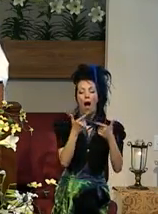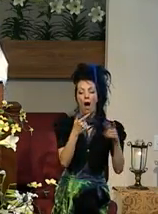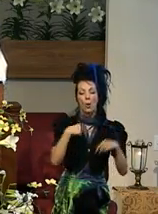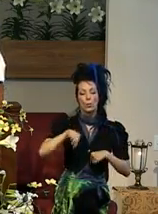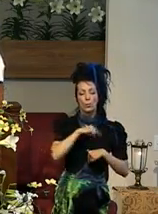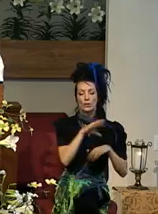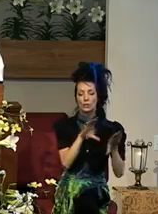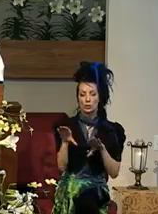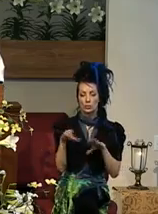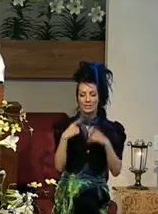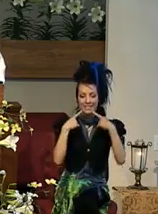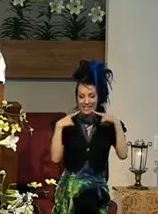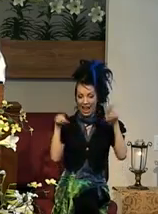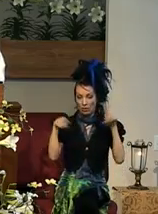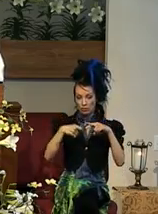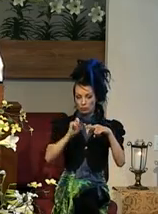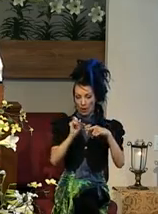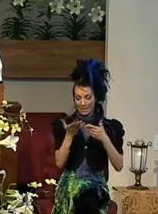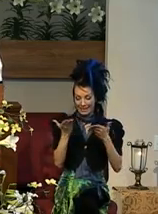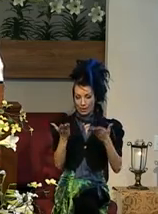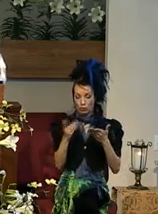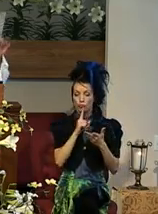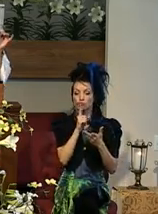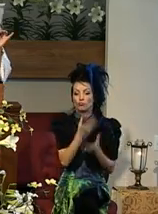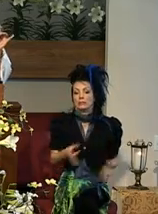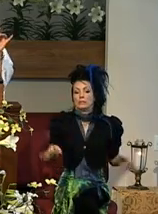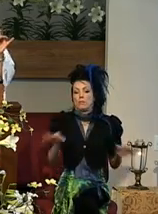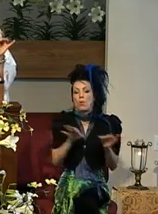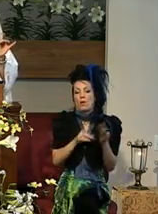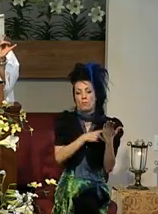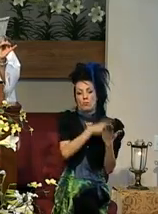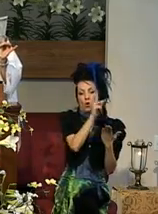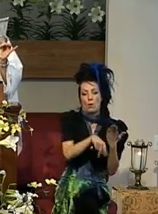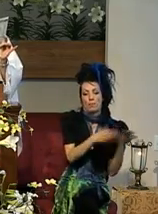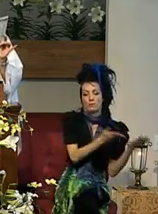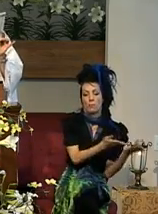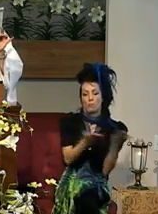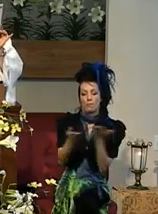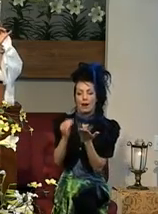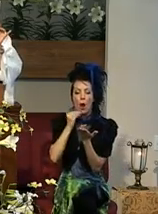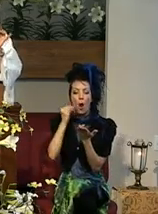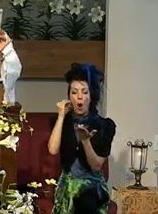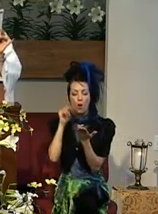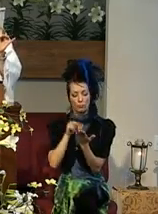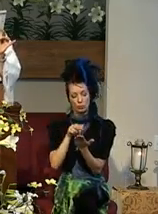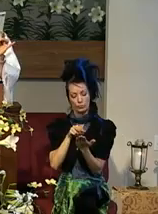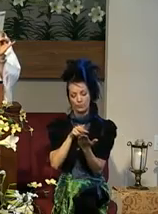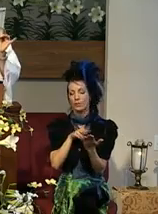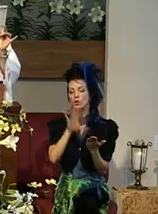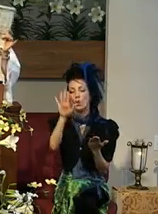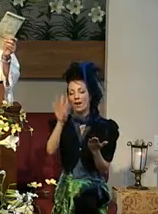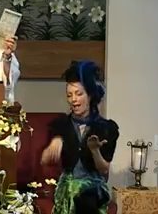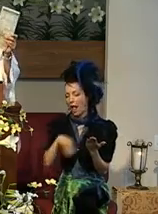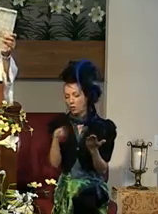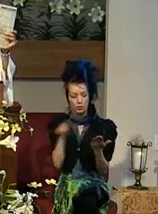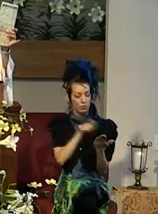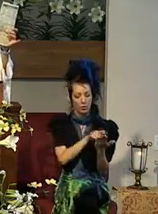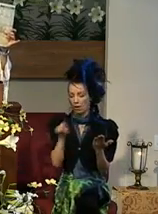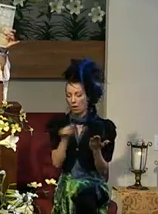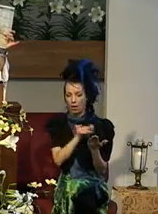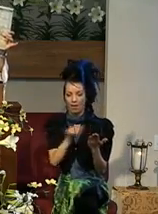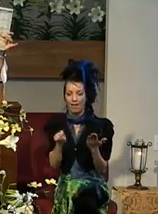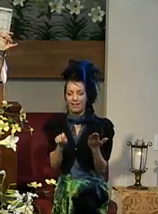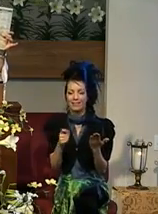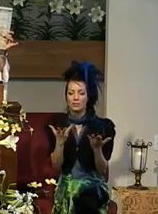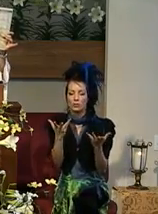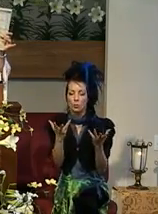is announced from the pulpit, so it really is important that you take your orders of worship home with you to mark on your calendars the events that you wish